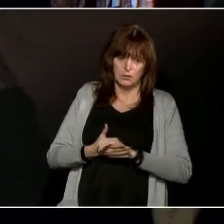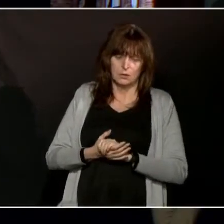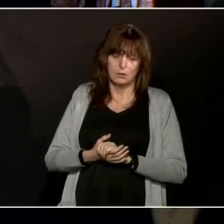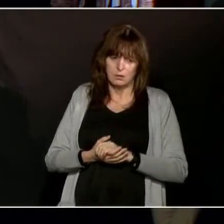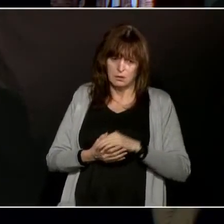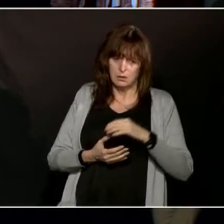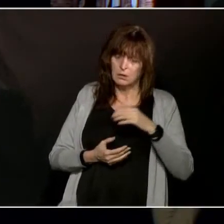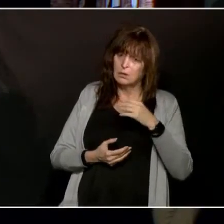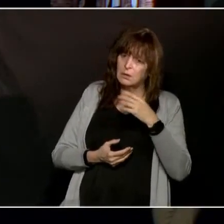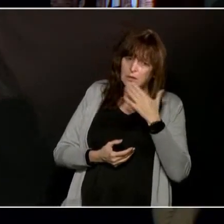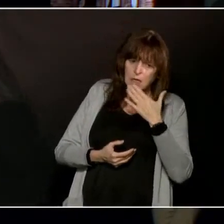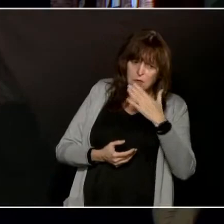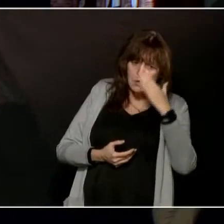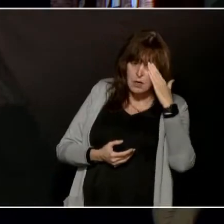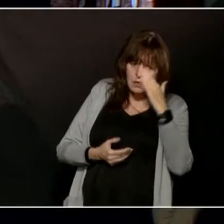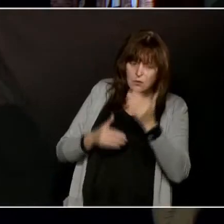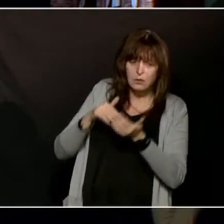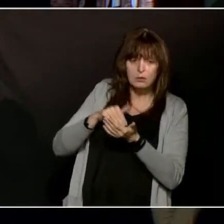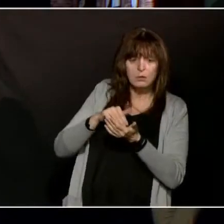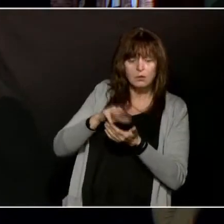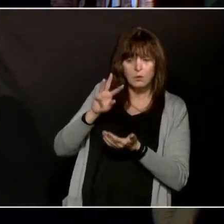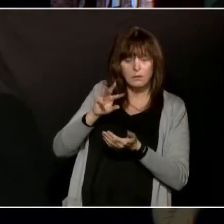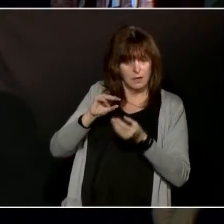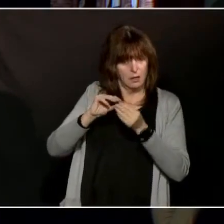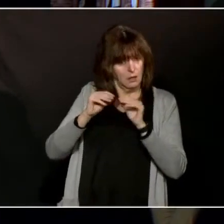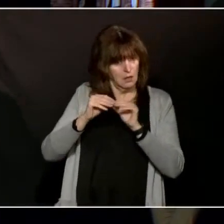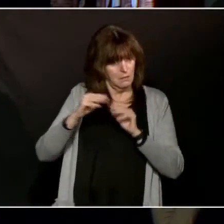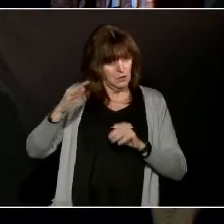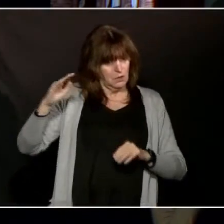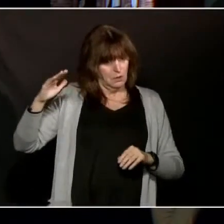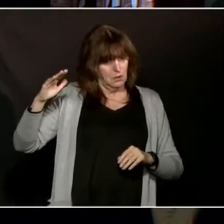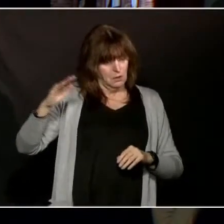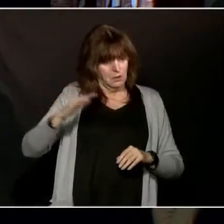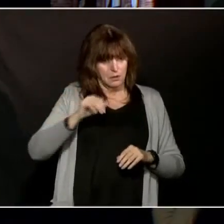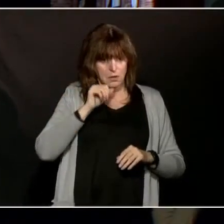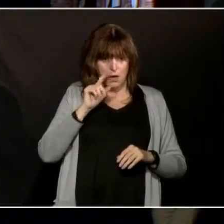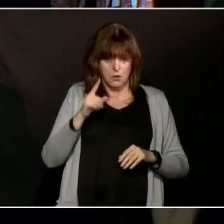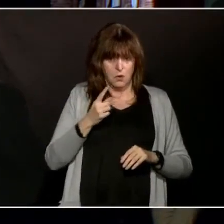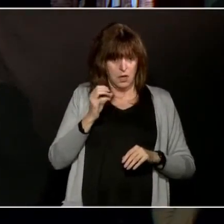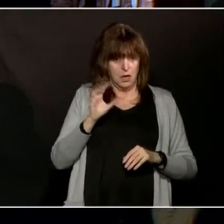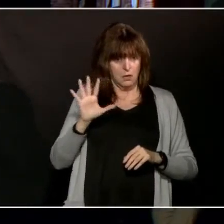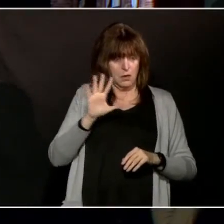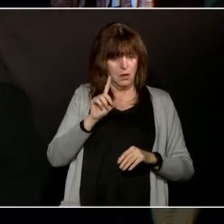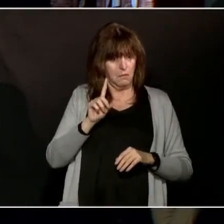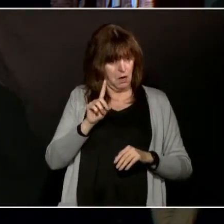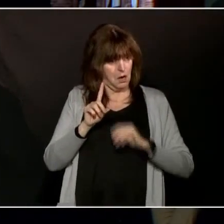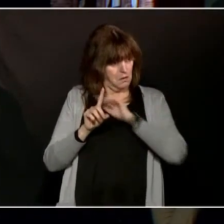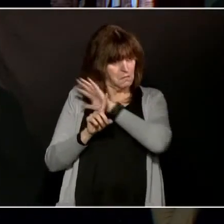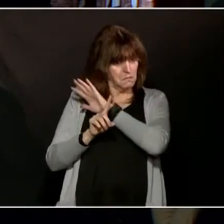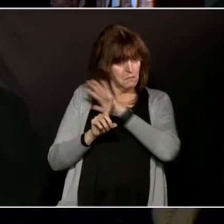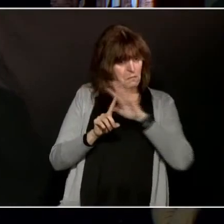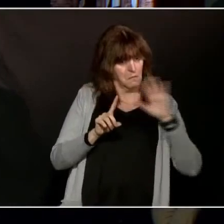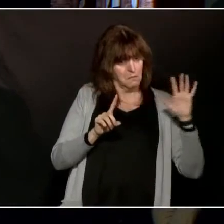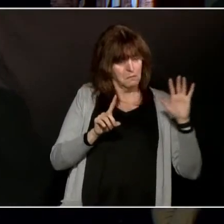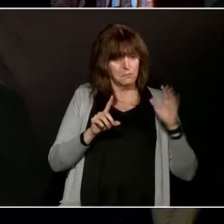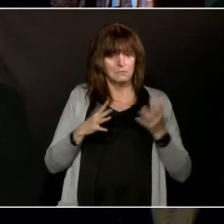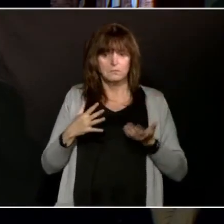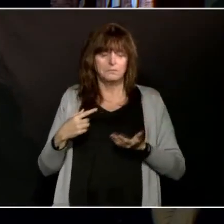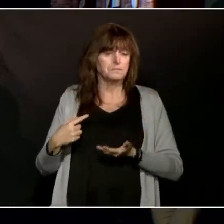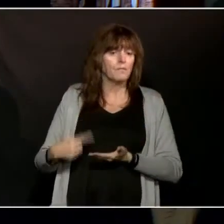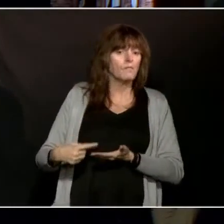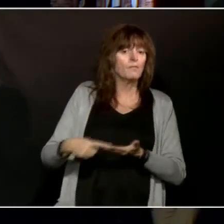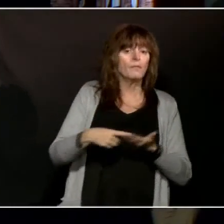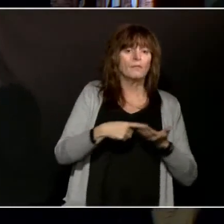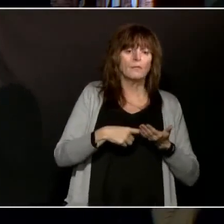cases drop not just in Ontario but in a number of jurisdictions, I notice there's increasing conversation among some infectious disease experts